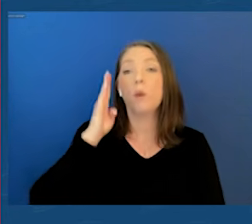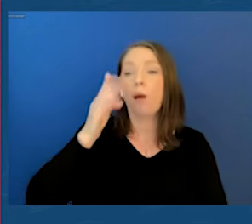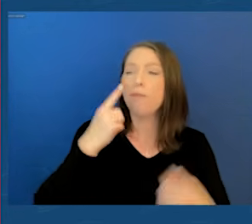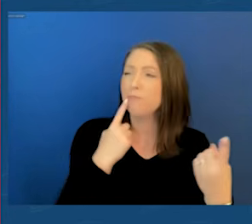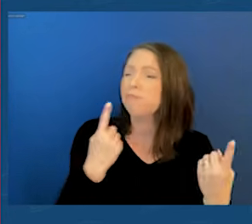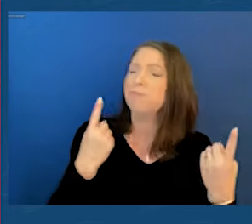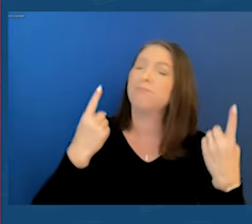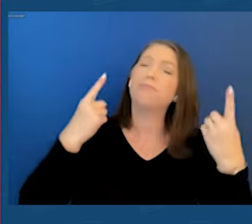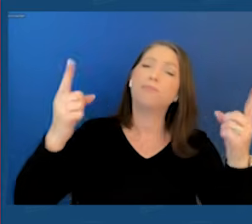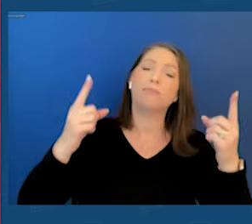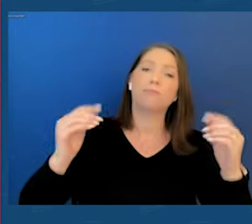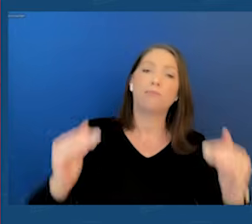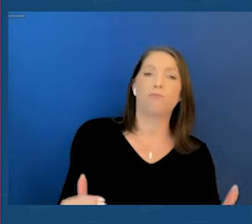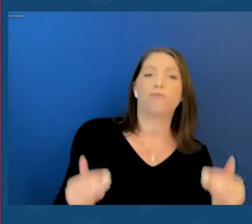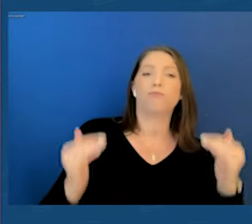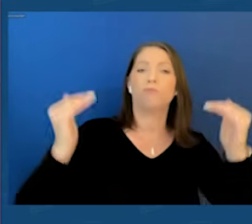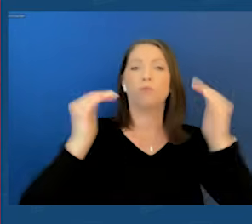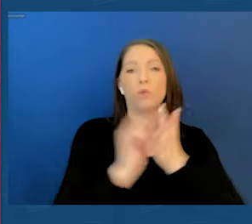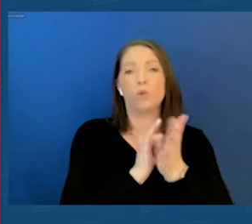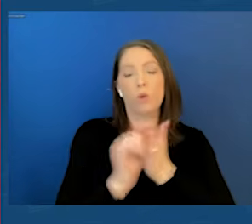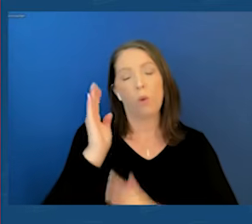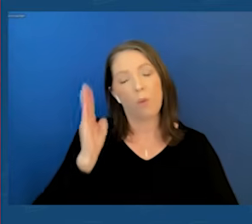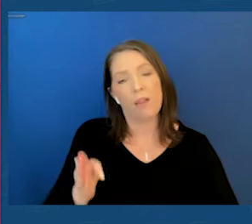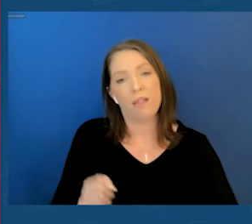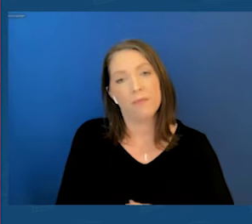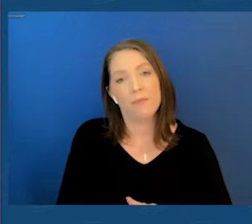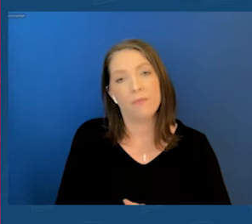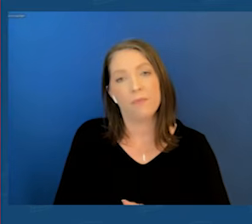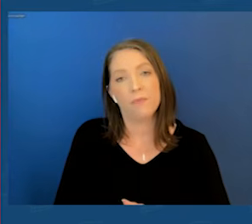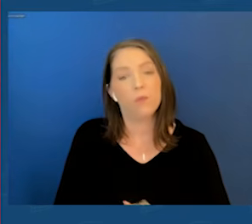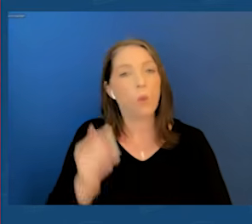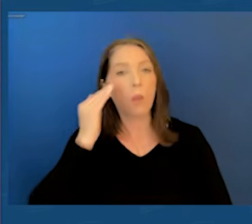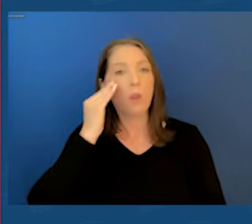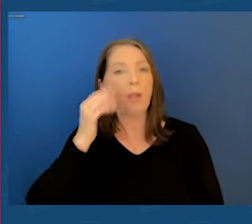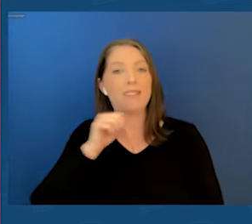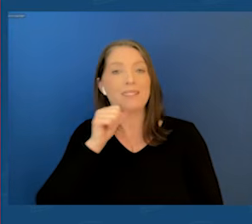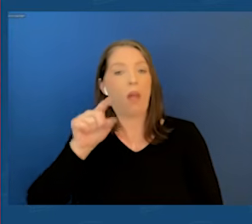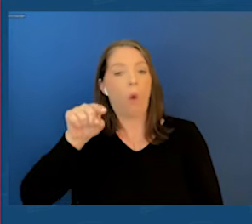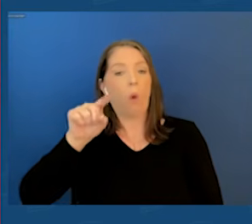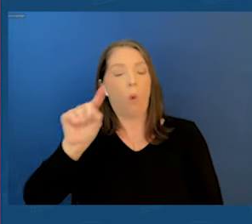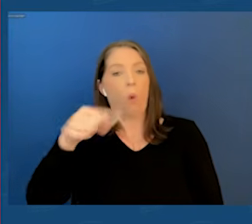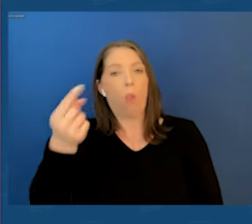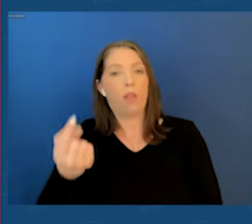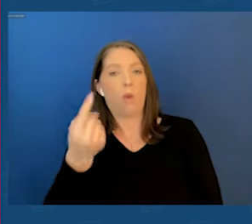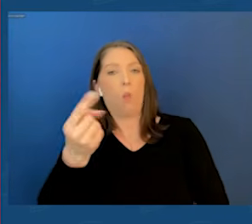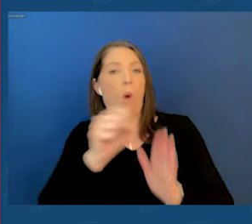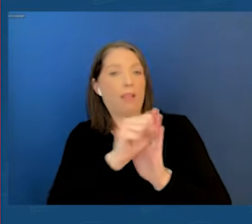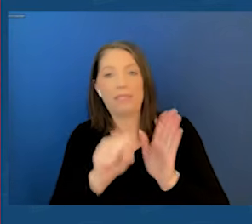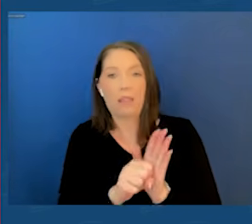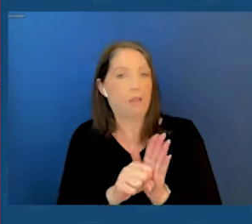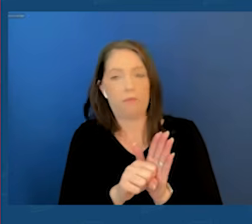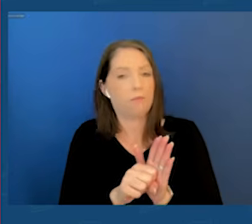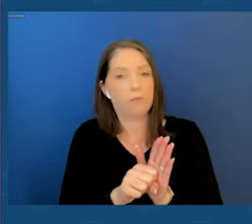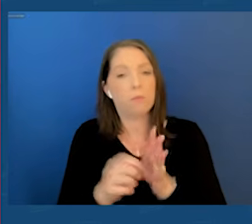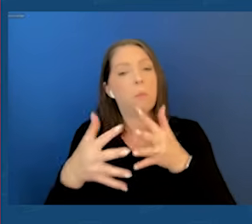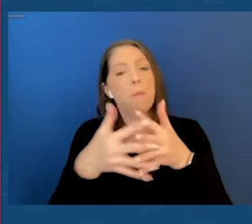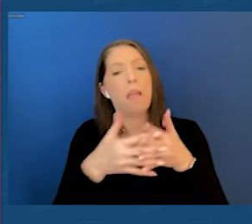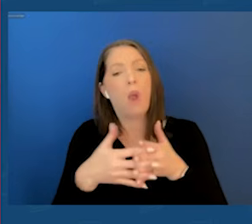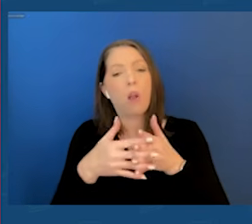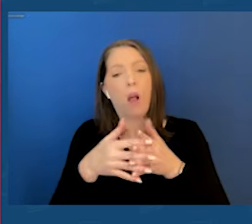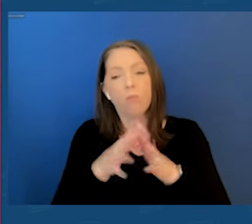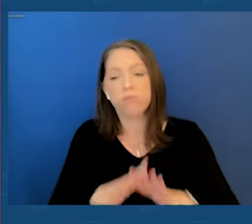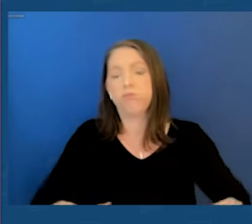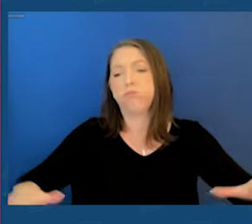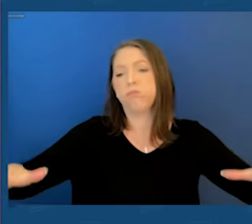York. But we know that this is not just about one state, but a united effort across this country